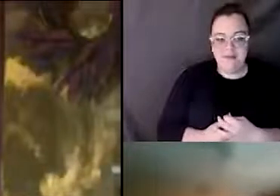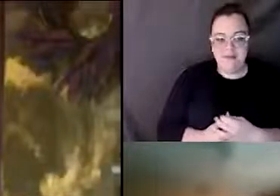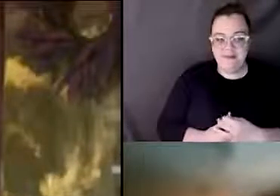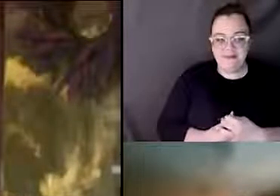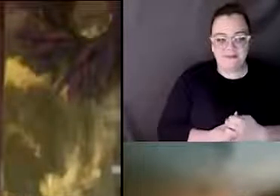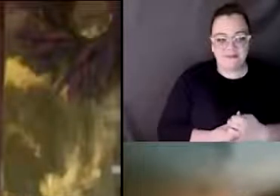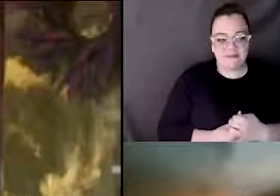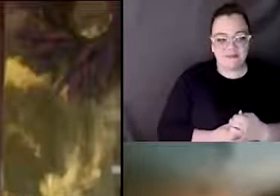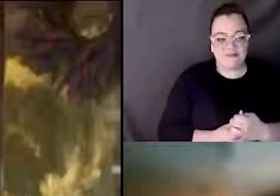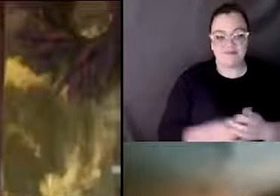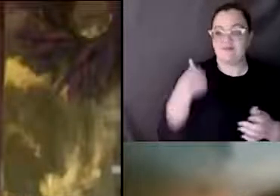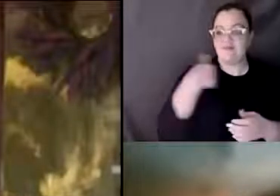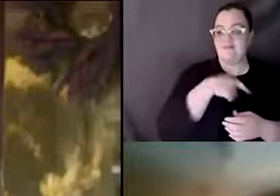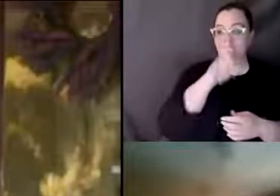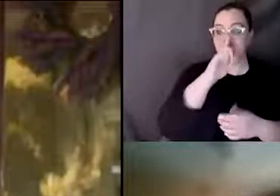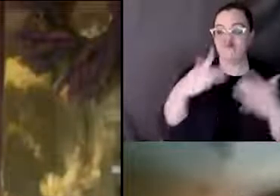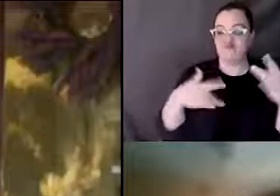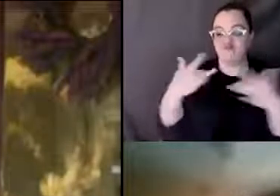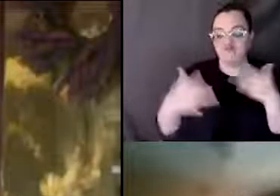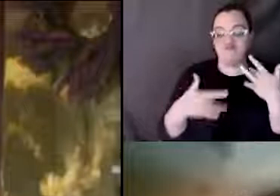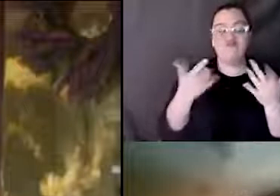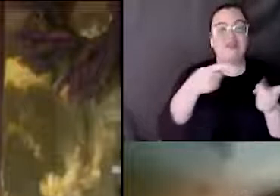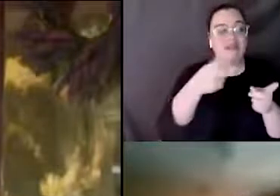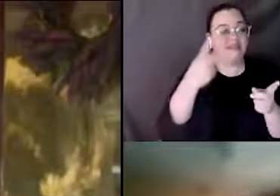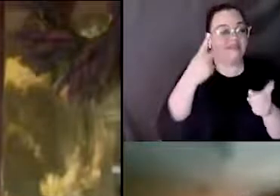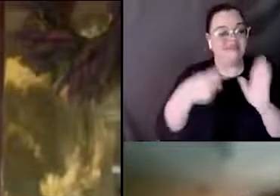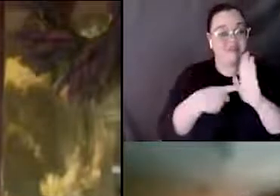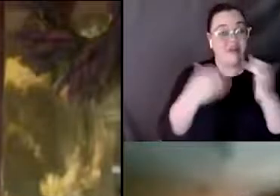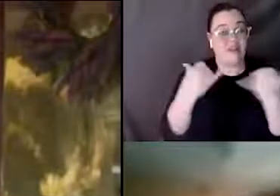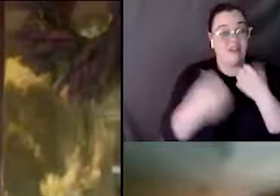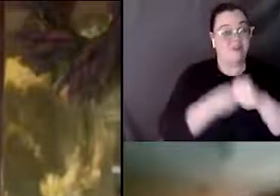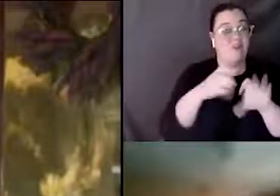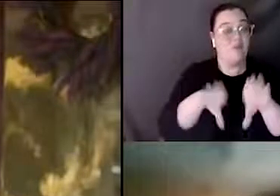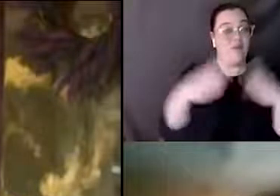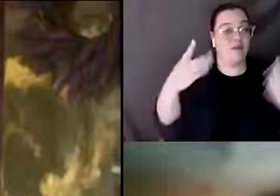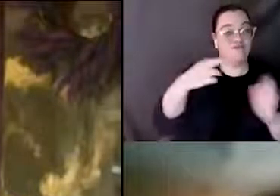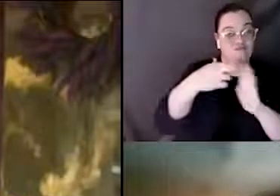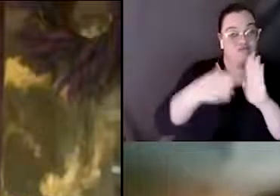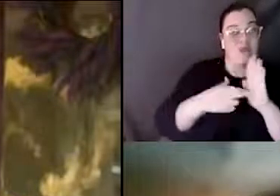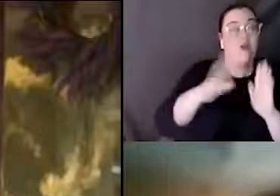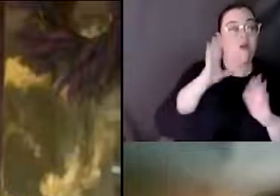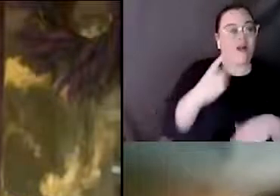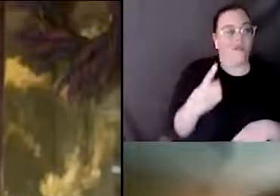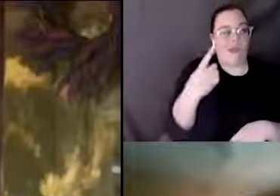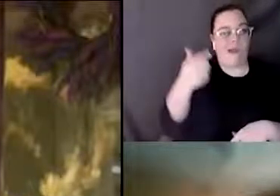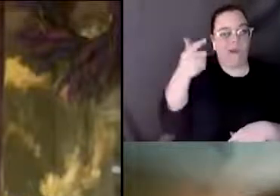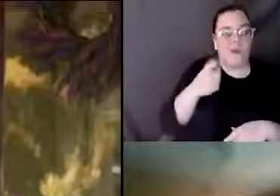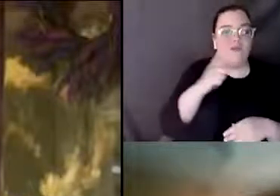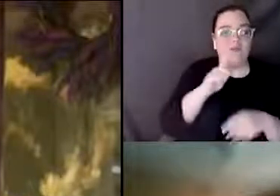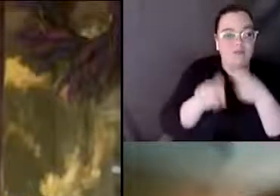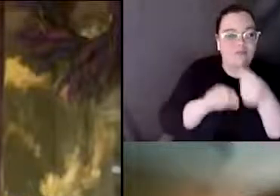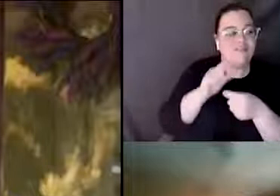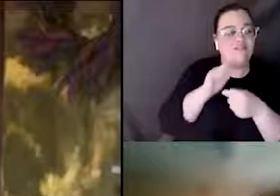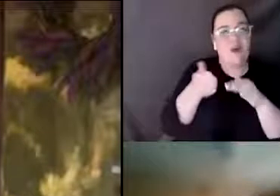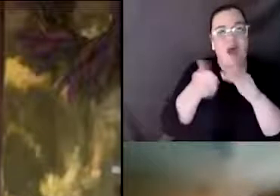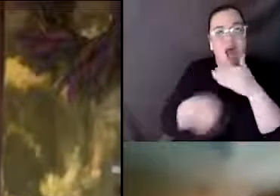very excited to announce that this year, when we open registration, we will also have a grant that's specific for underserved communities,